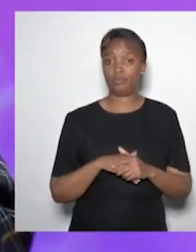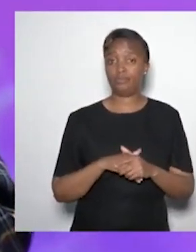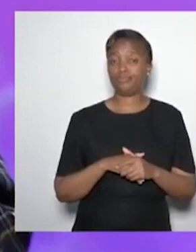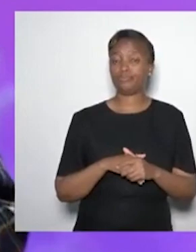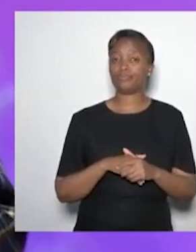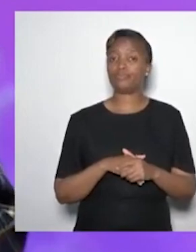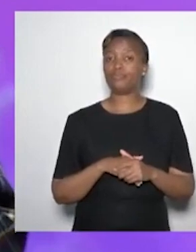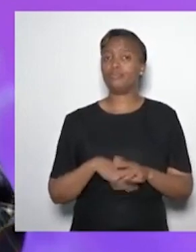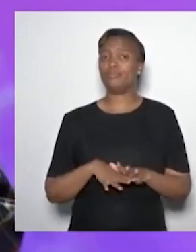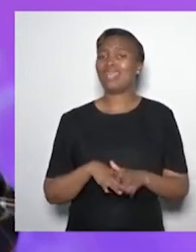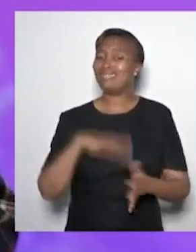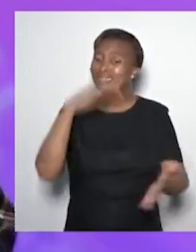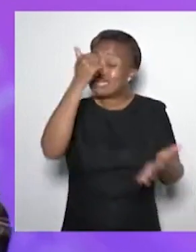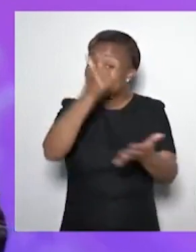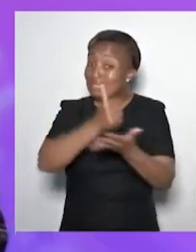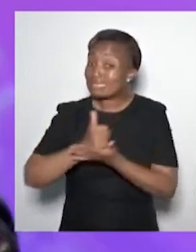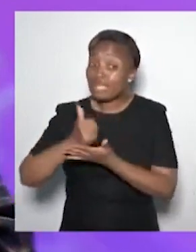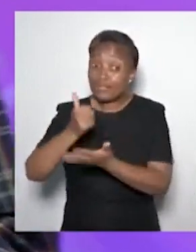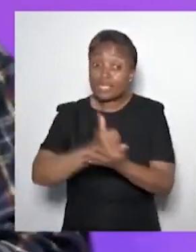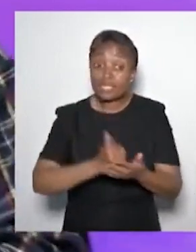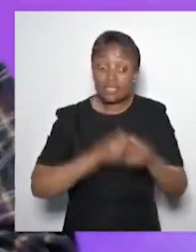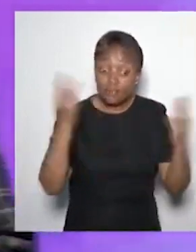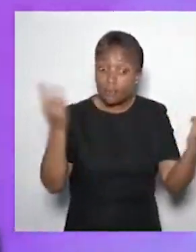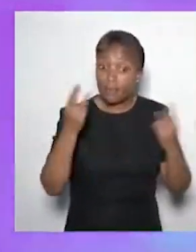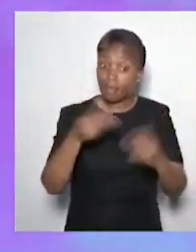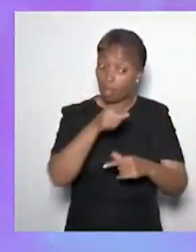And he saves people right there.